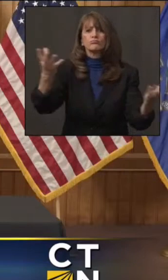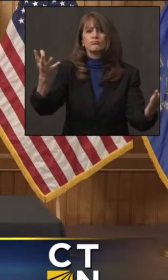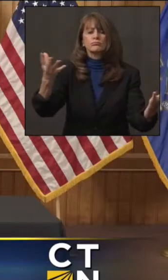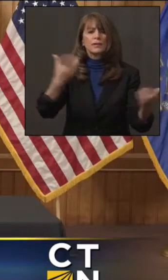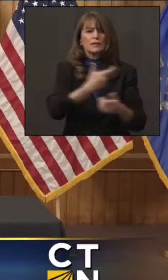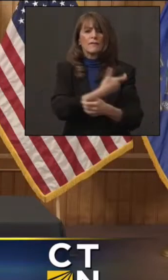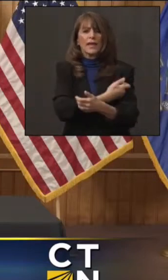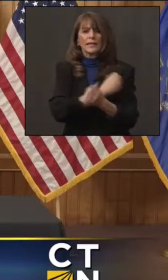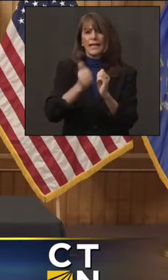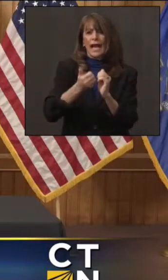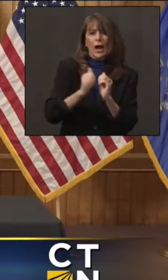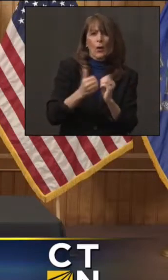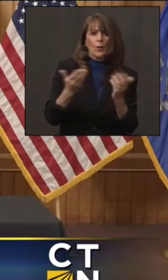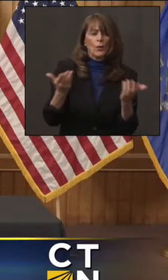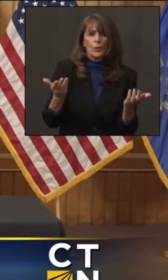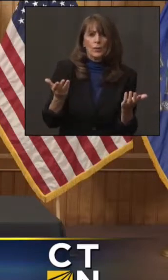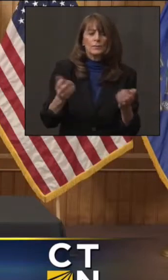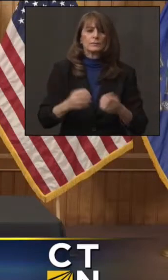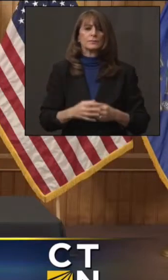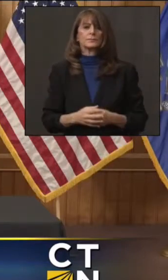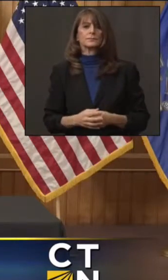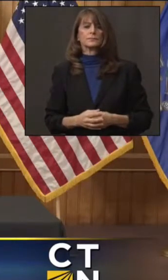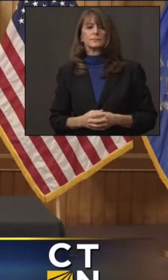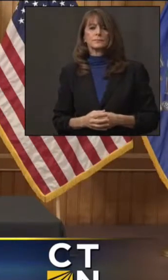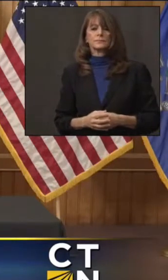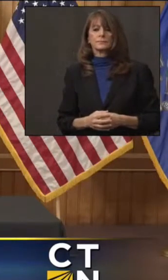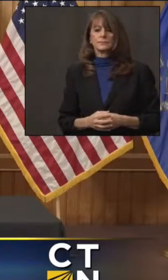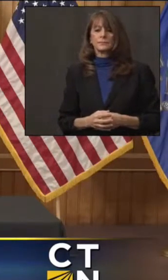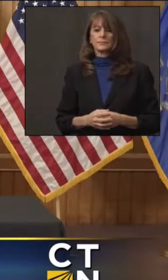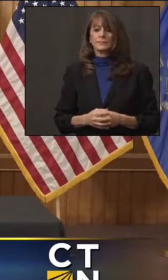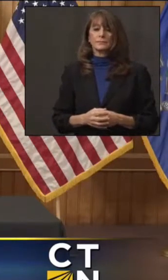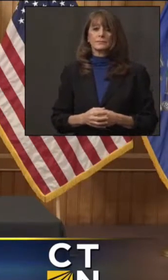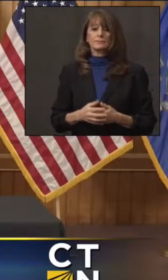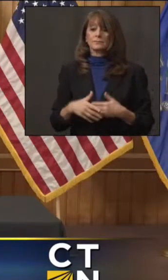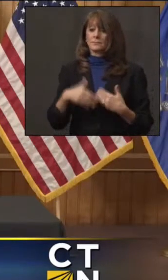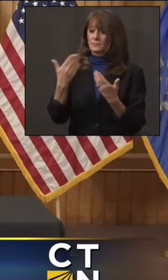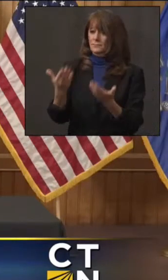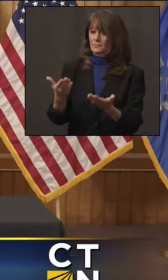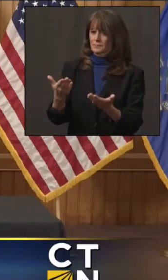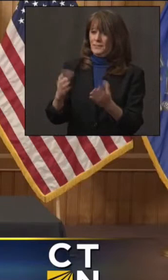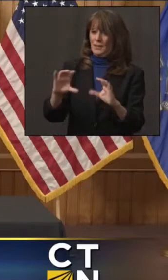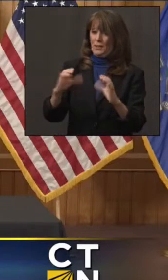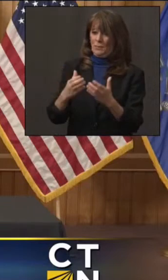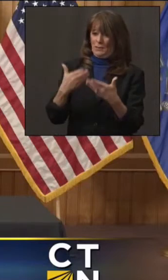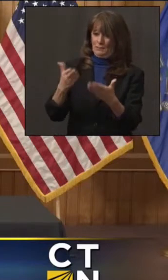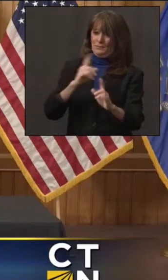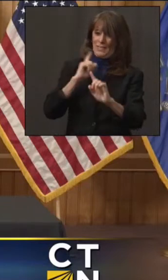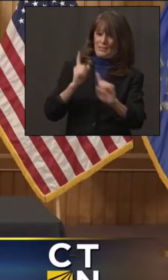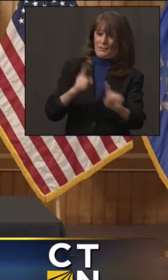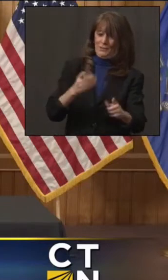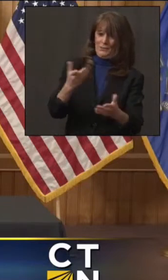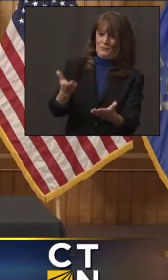healthcare workers for now? All right, vaccine board, you want to take that?